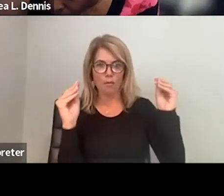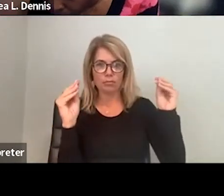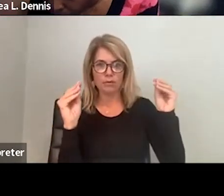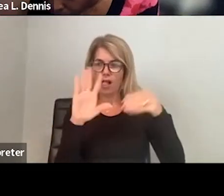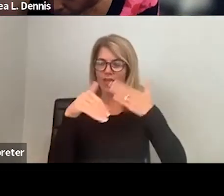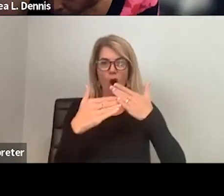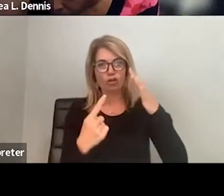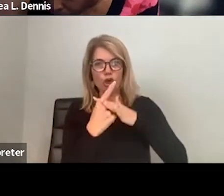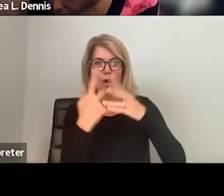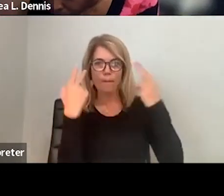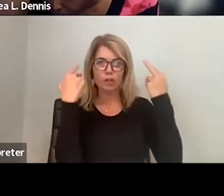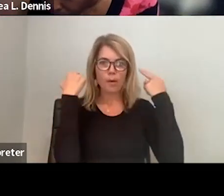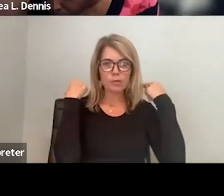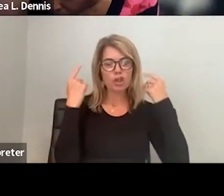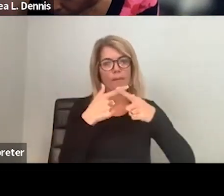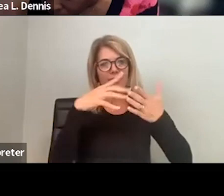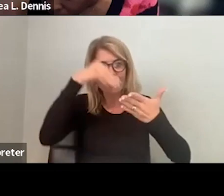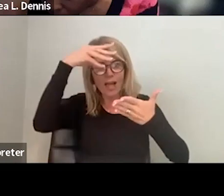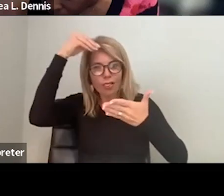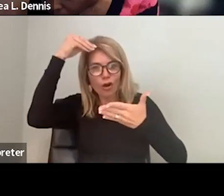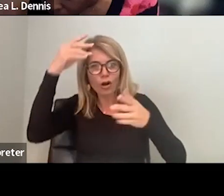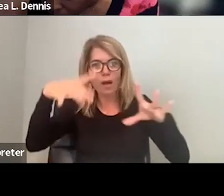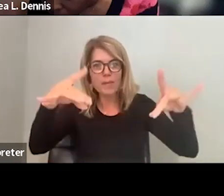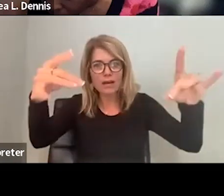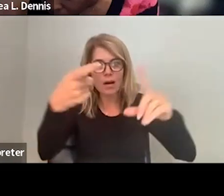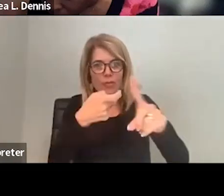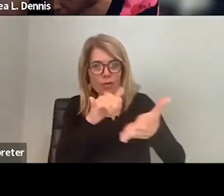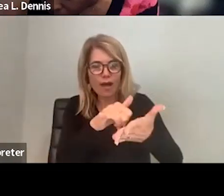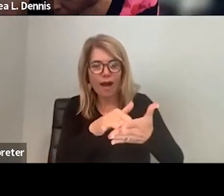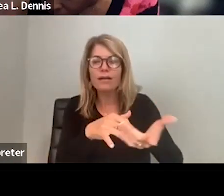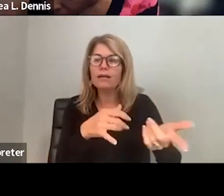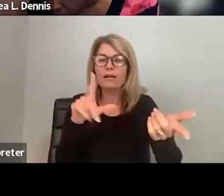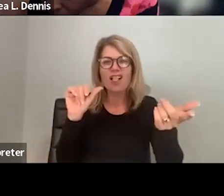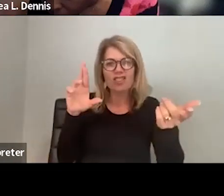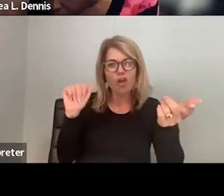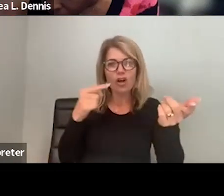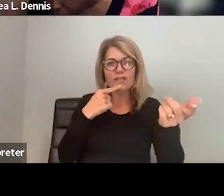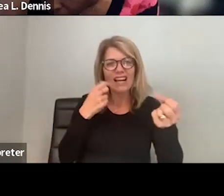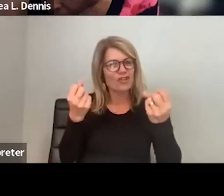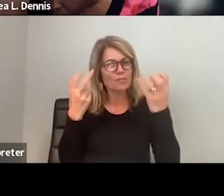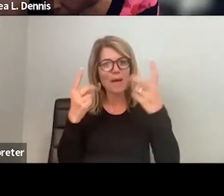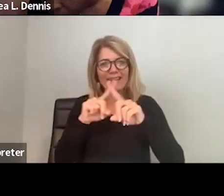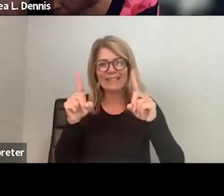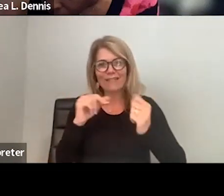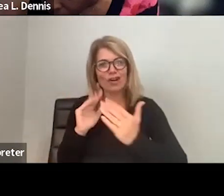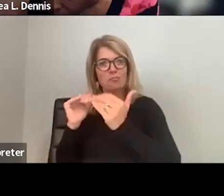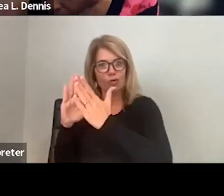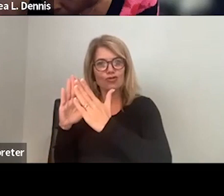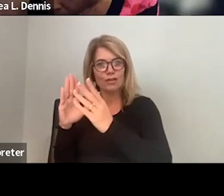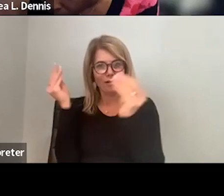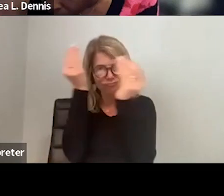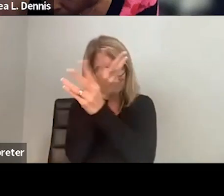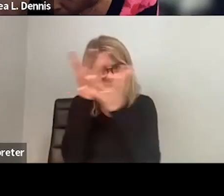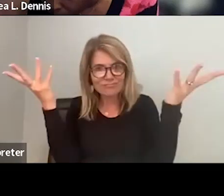learn about it. So there are various ways, and like Laura was saying, to get the message out there, but the key is you want to